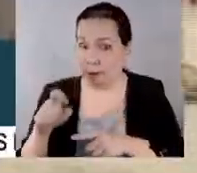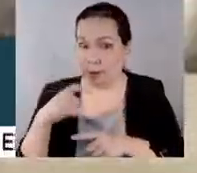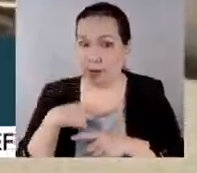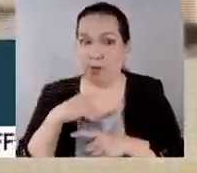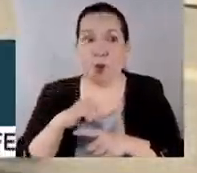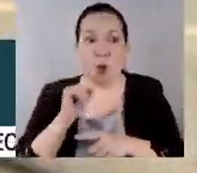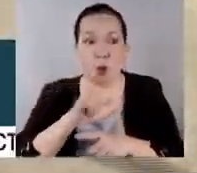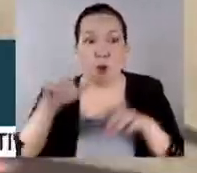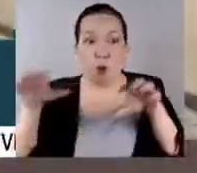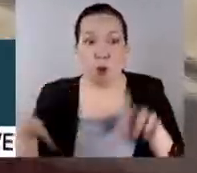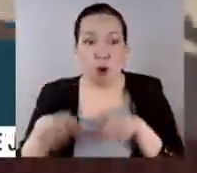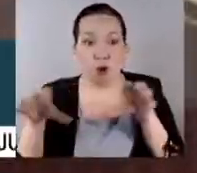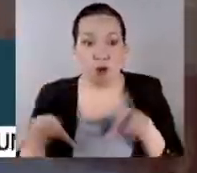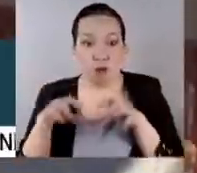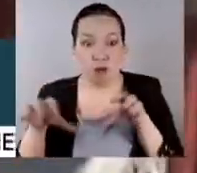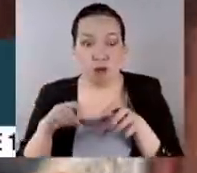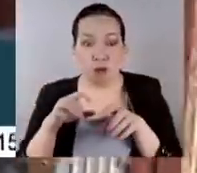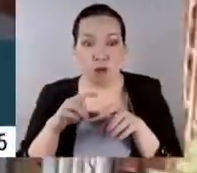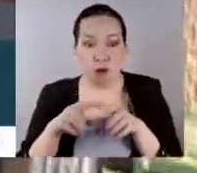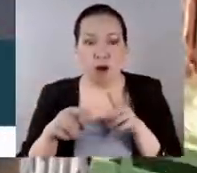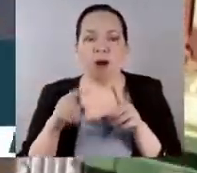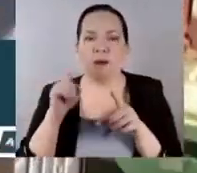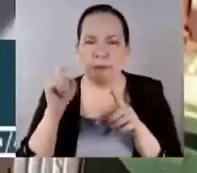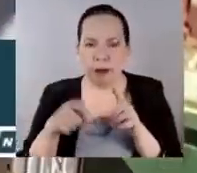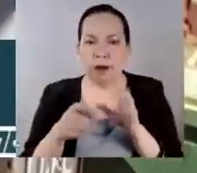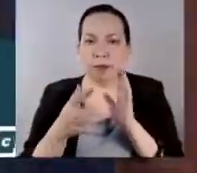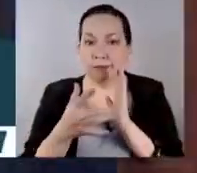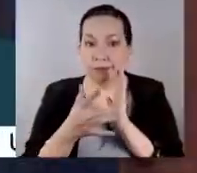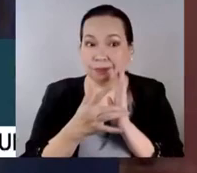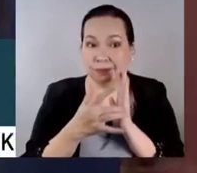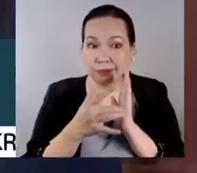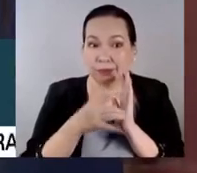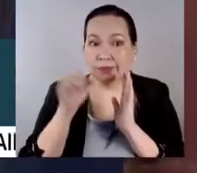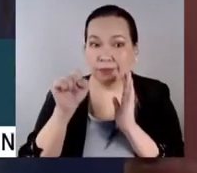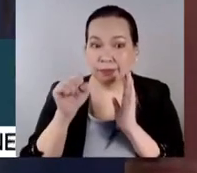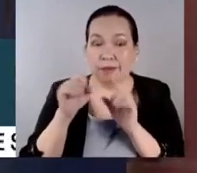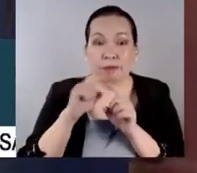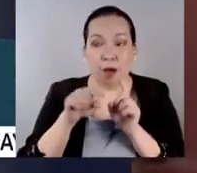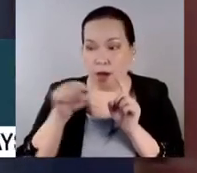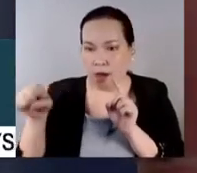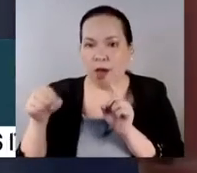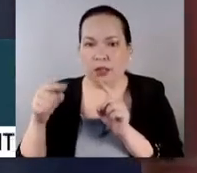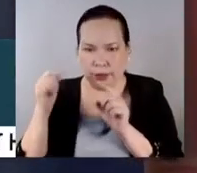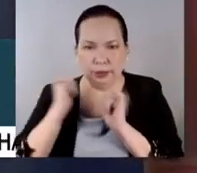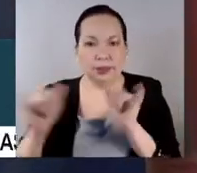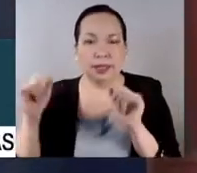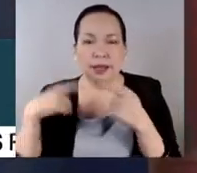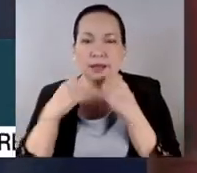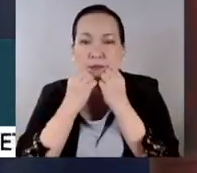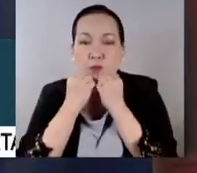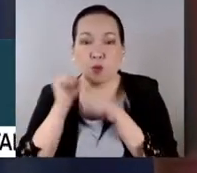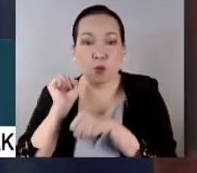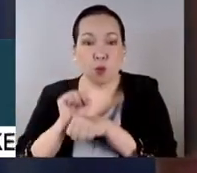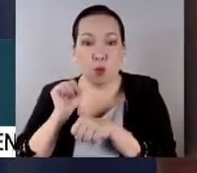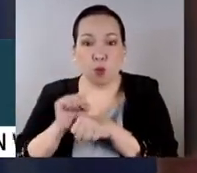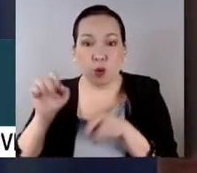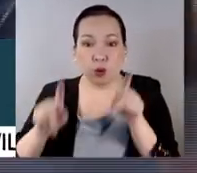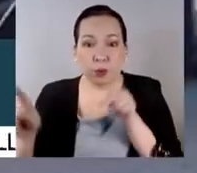not include installation of equipment or infrastructure that would result in job loss or a reduction of job